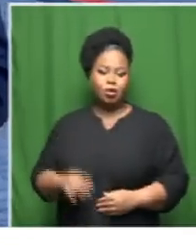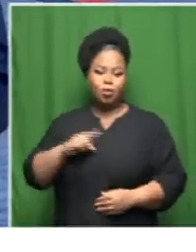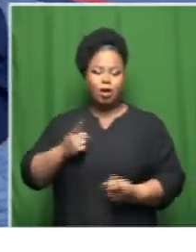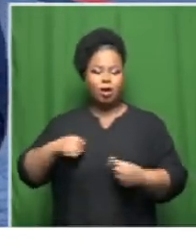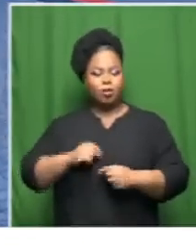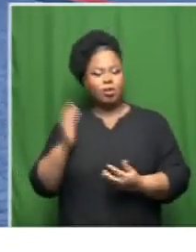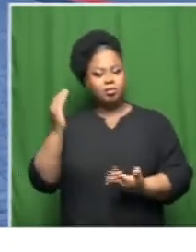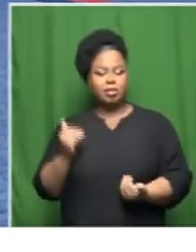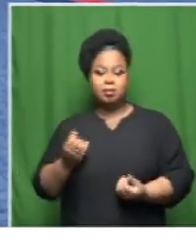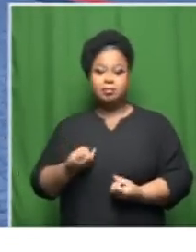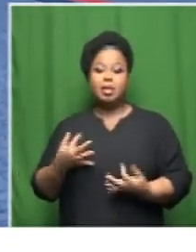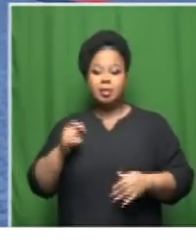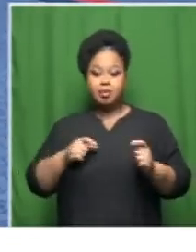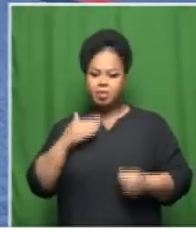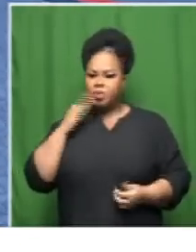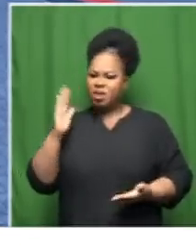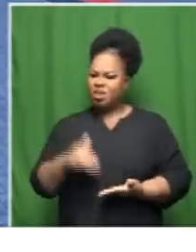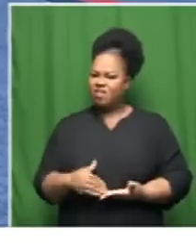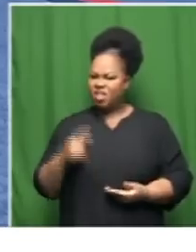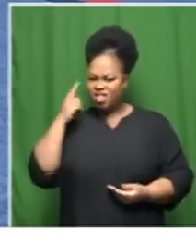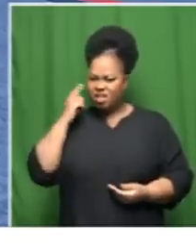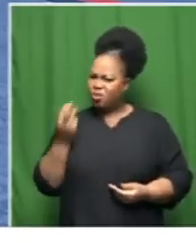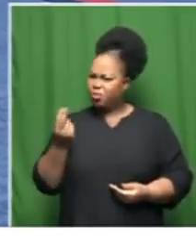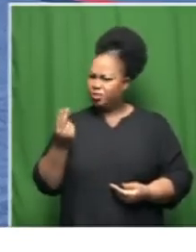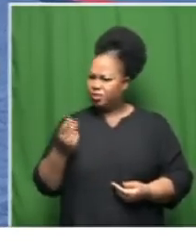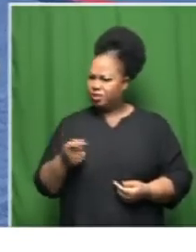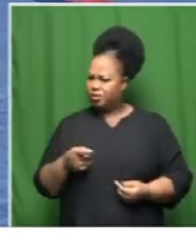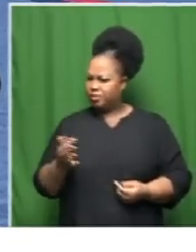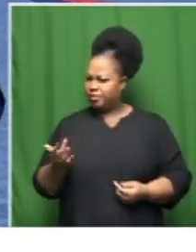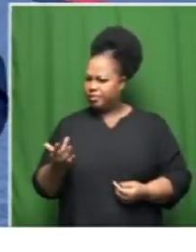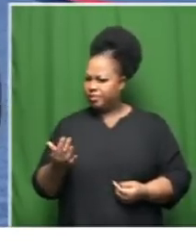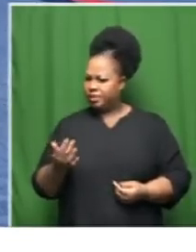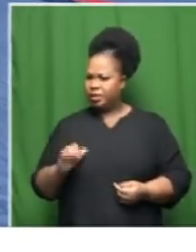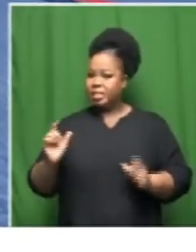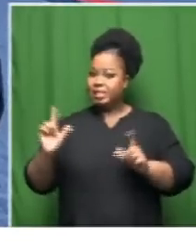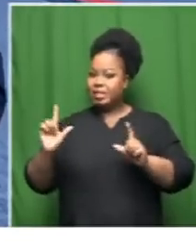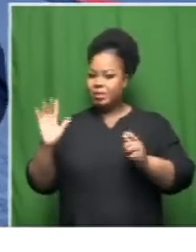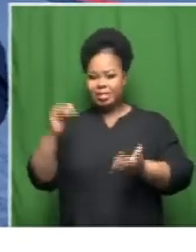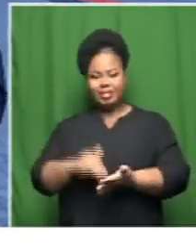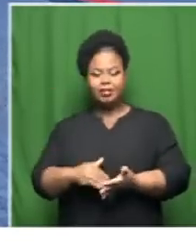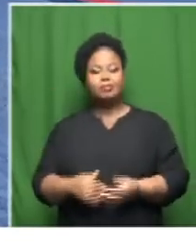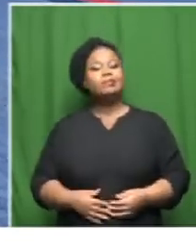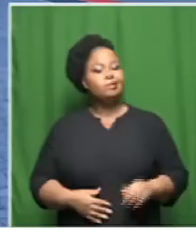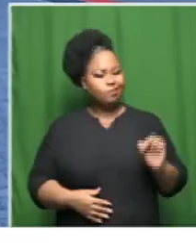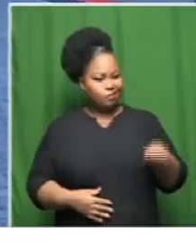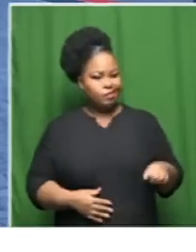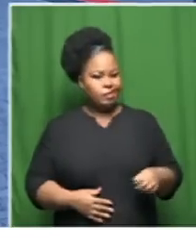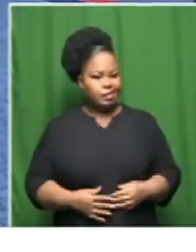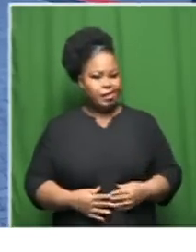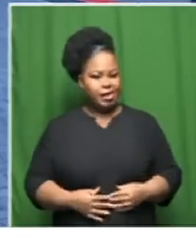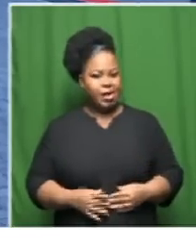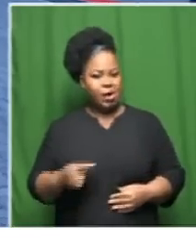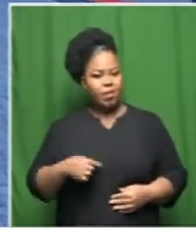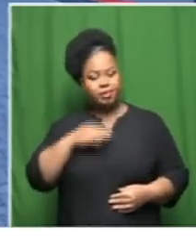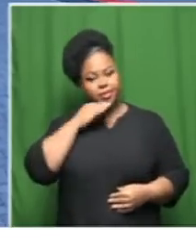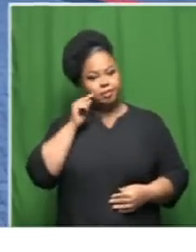expecting thousands to ascend on the airport. I think something similar to what happened when Sundowns landed. Yes, basically. But I